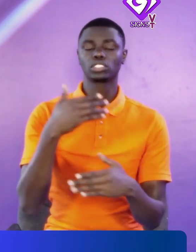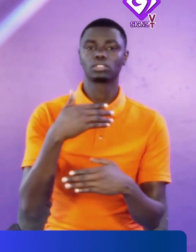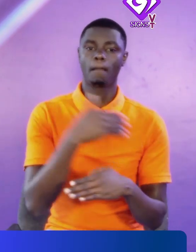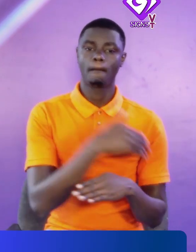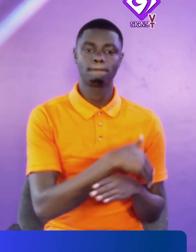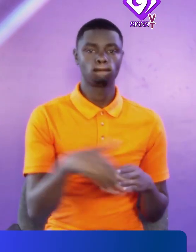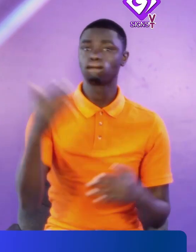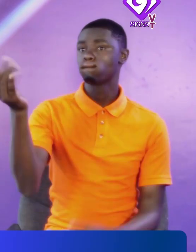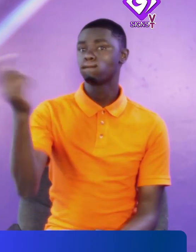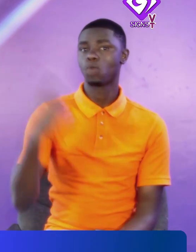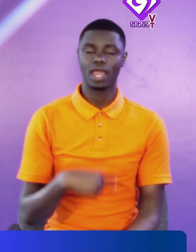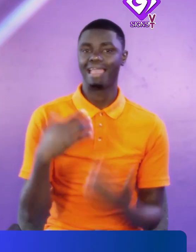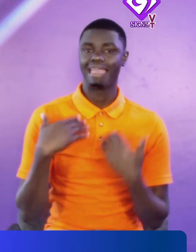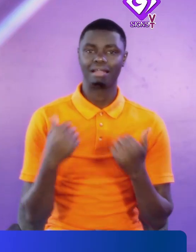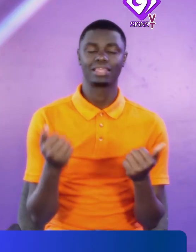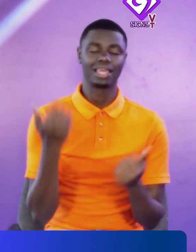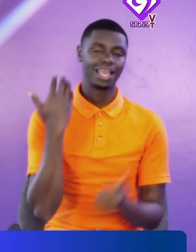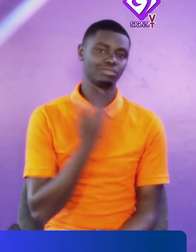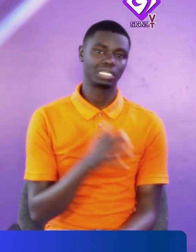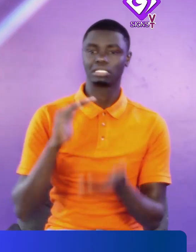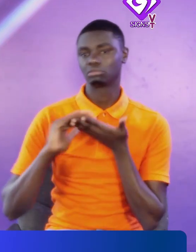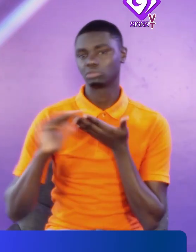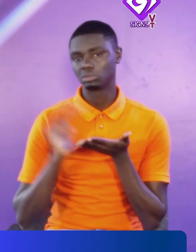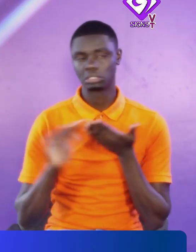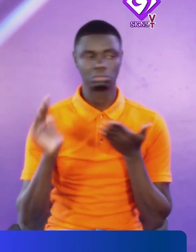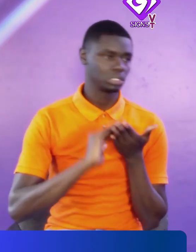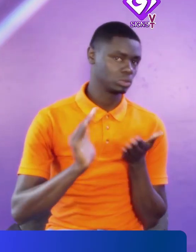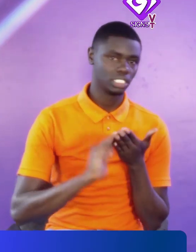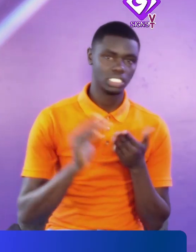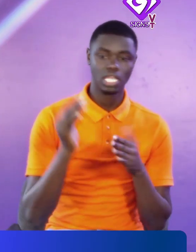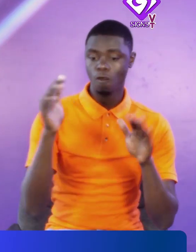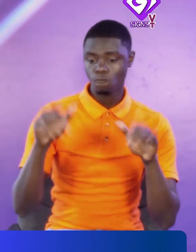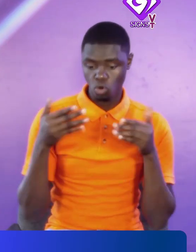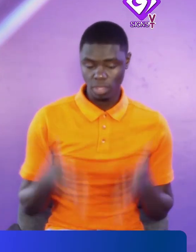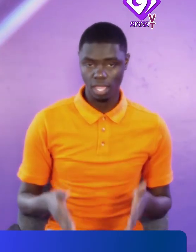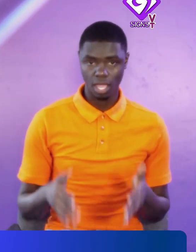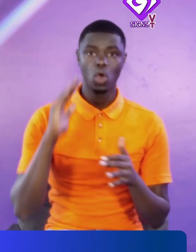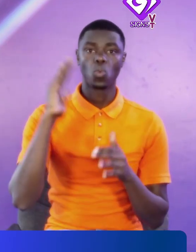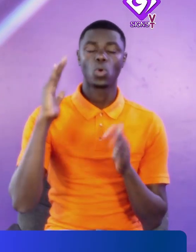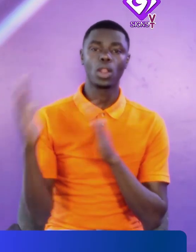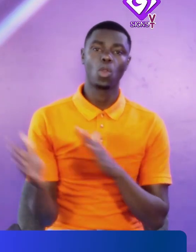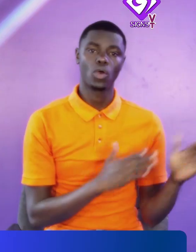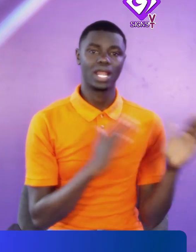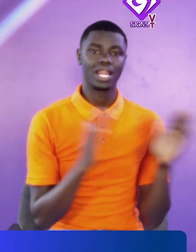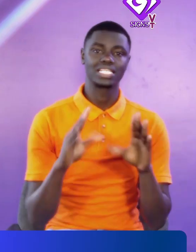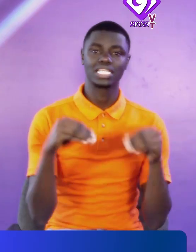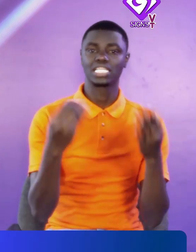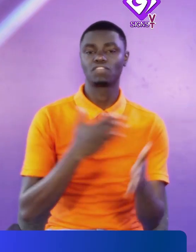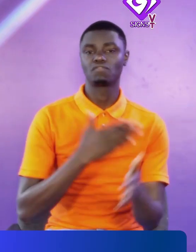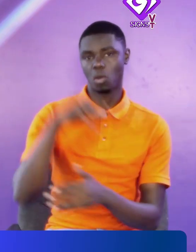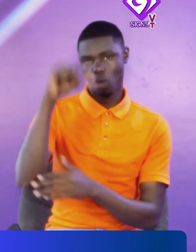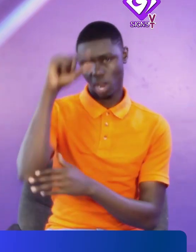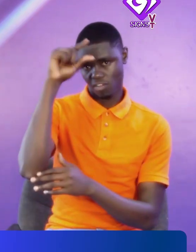do not want excuses, and from here we are going to organize and give our governments, that is East